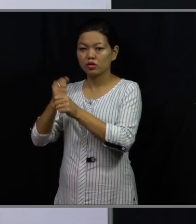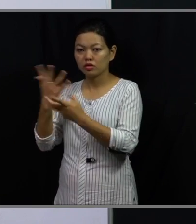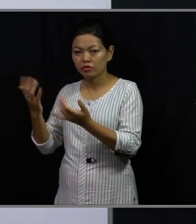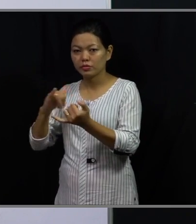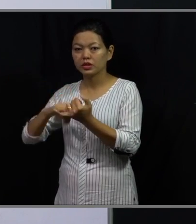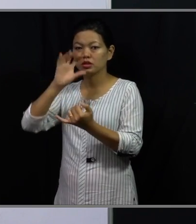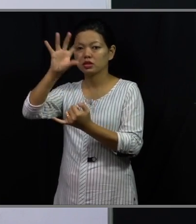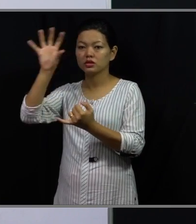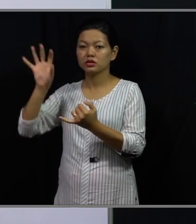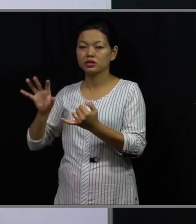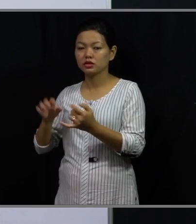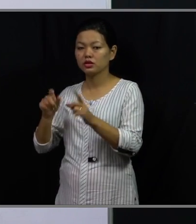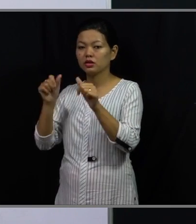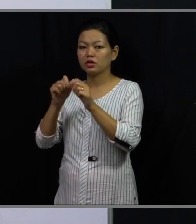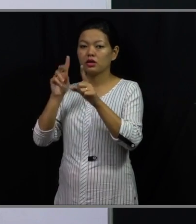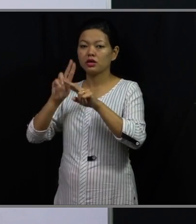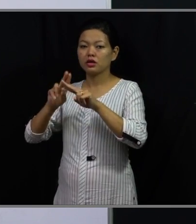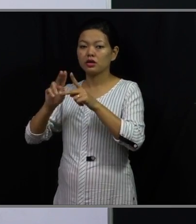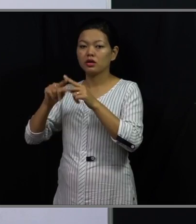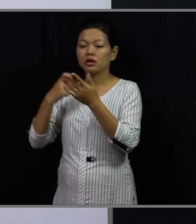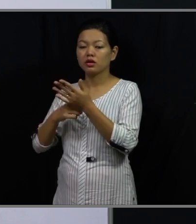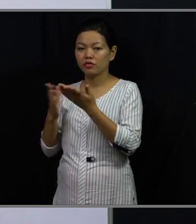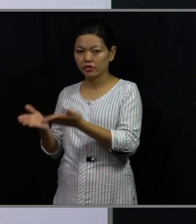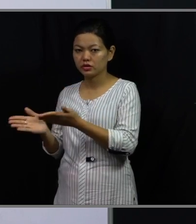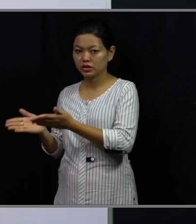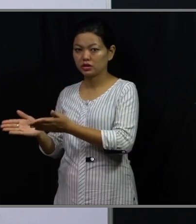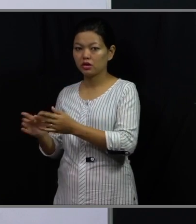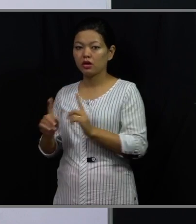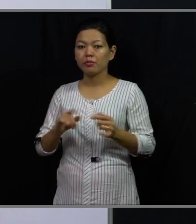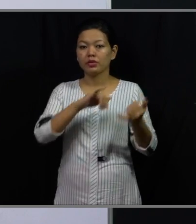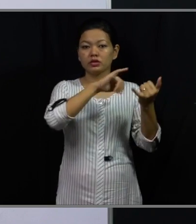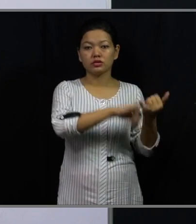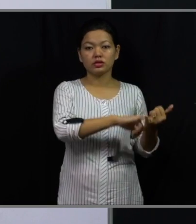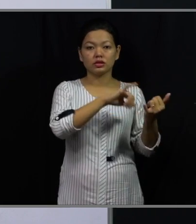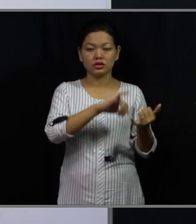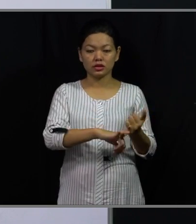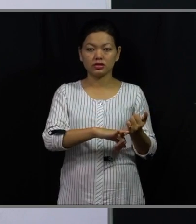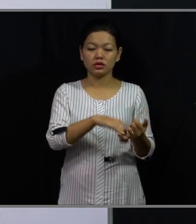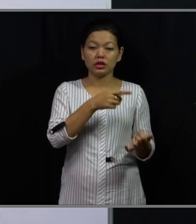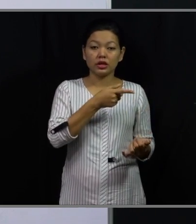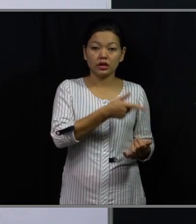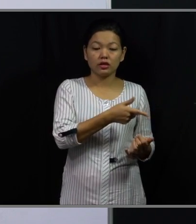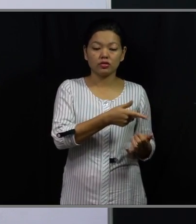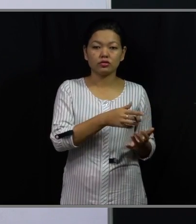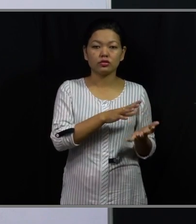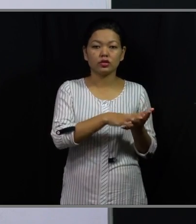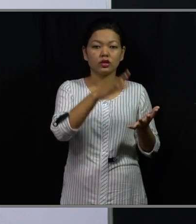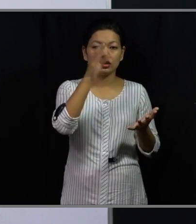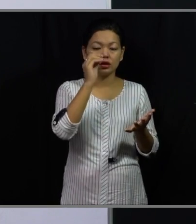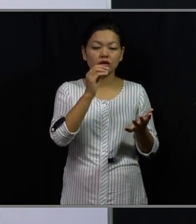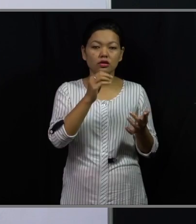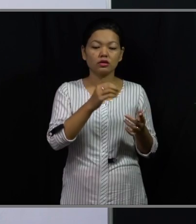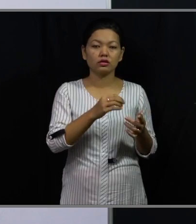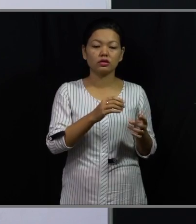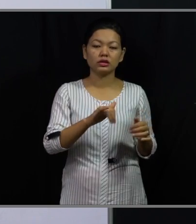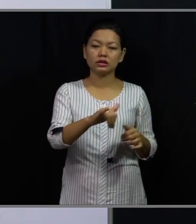relationship between those different institutions, okay, those governmental institutions, how the judicial and also